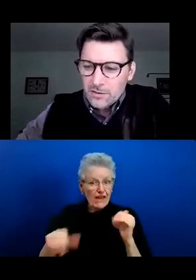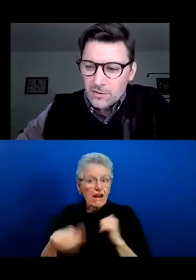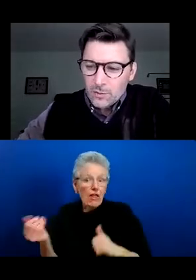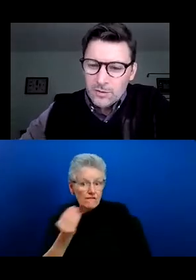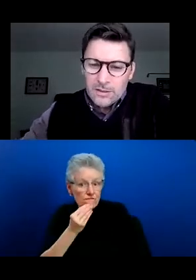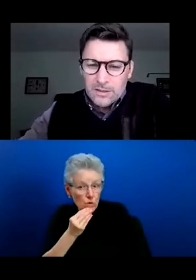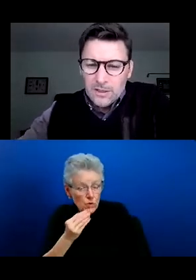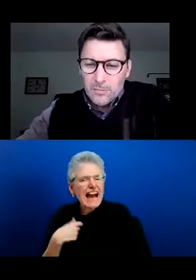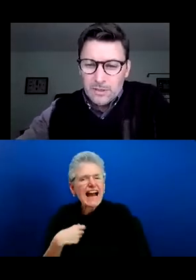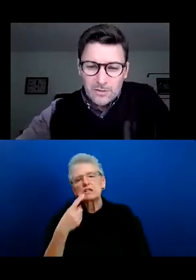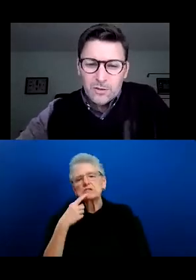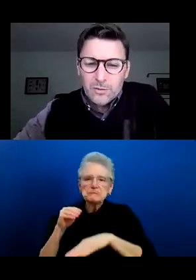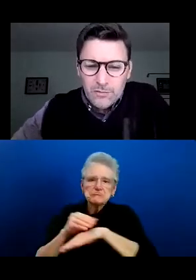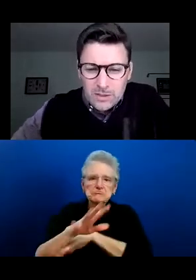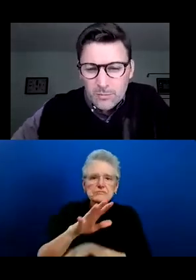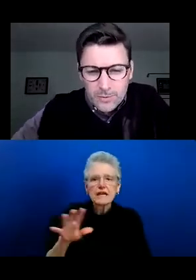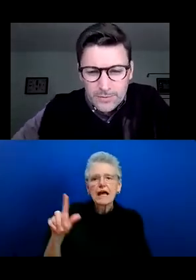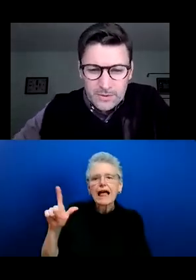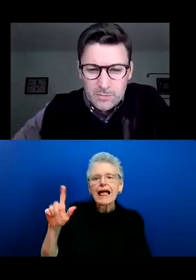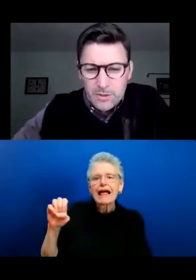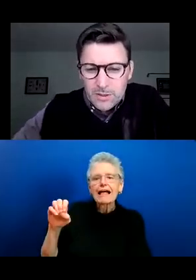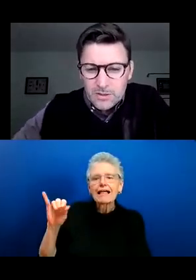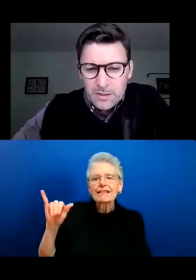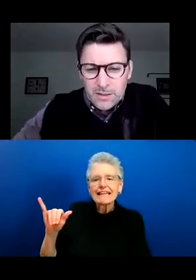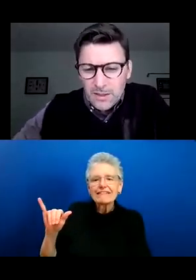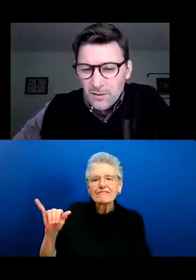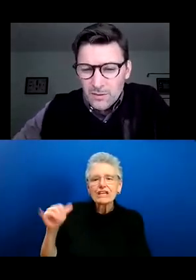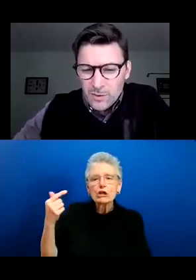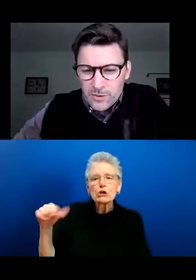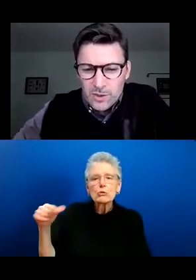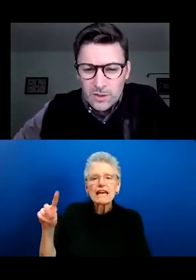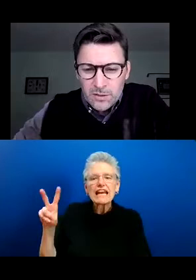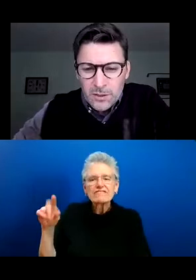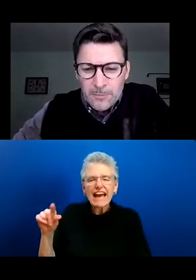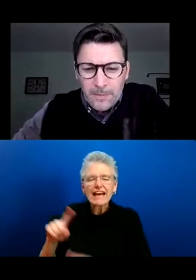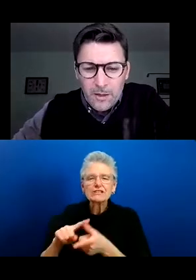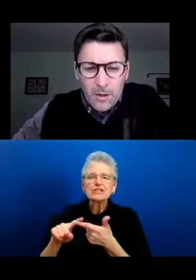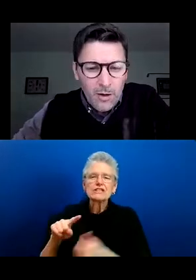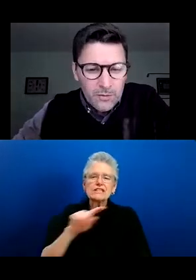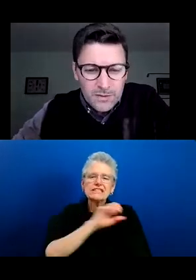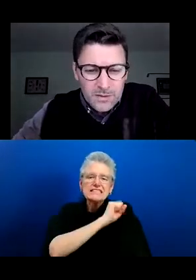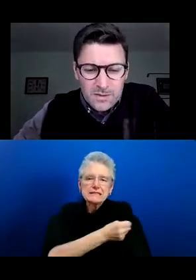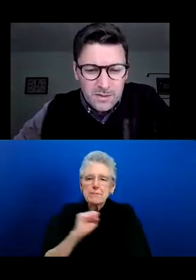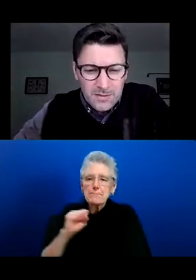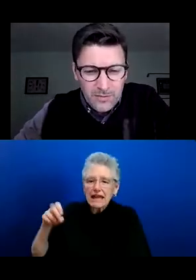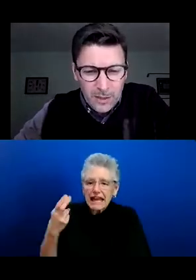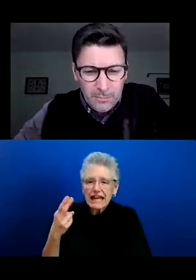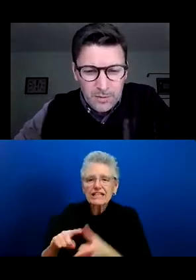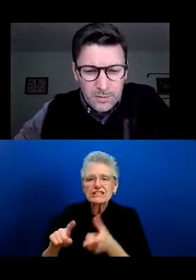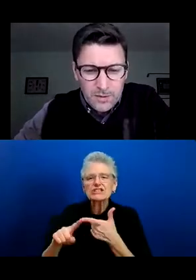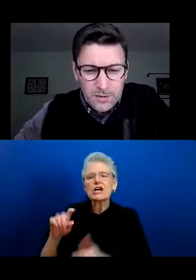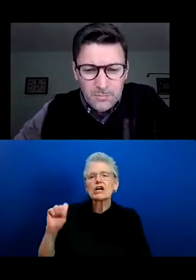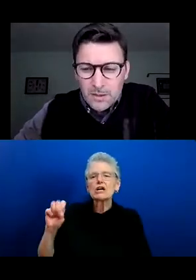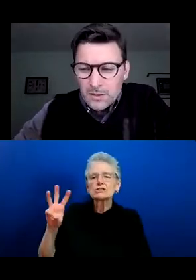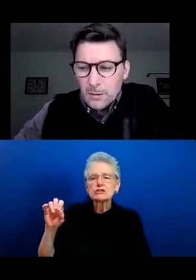kind of steer you toward leafy green vegetables like spinach, kale, Swiss chard. All nuts and seeds have a lot